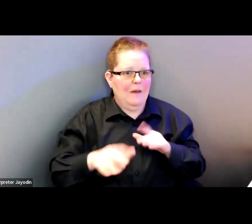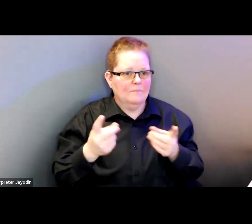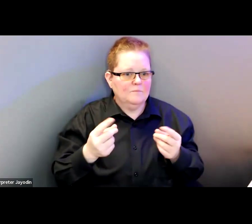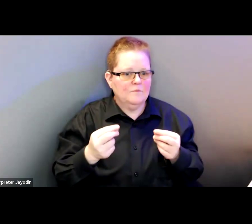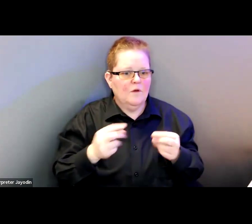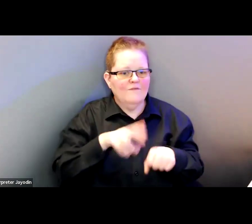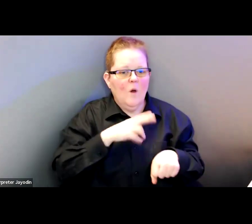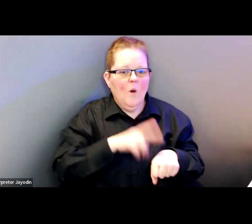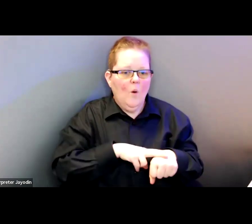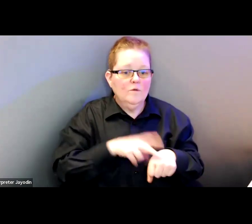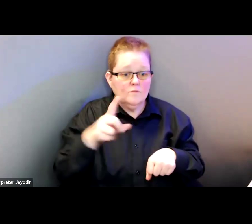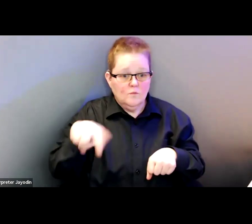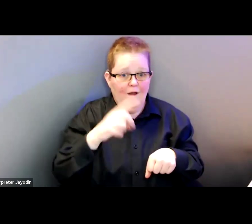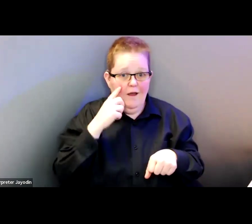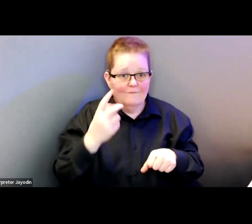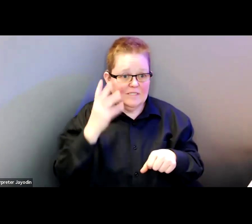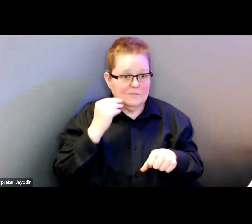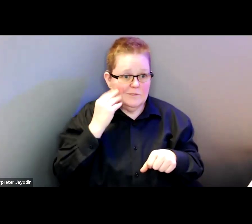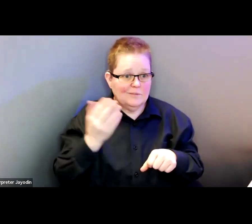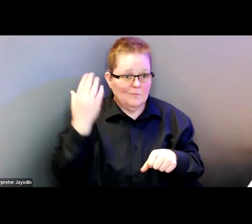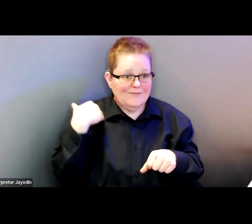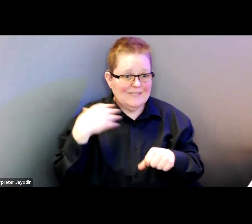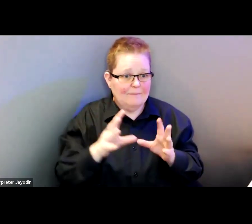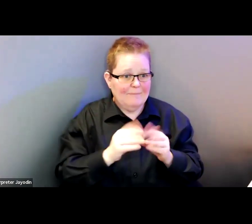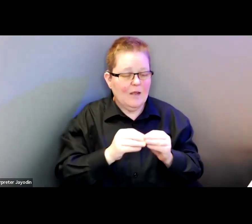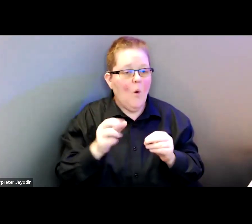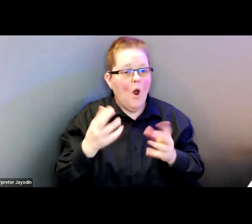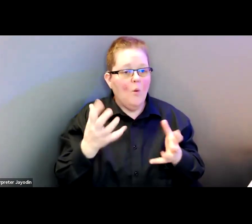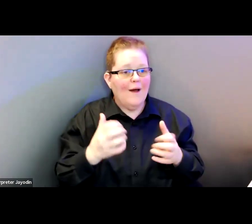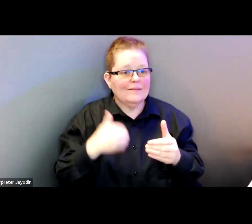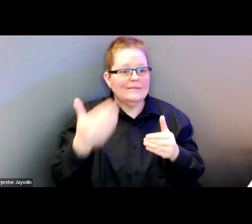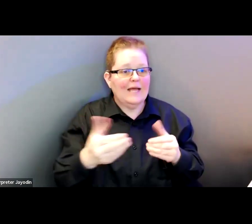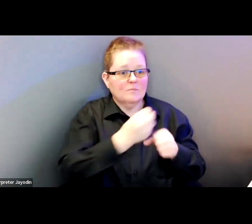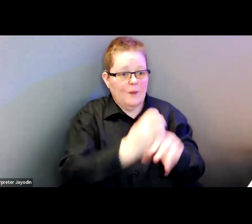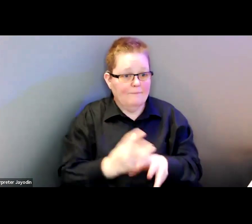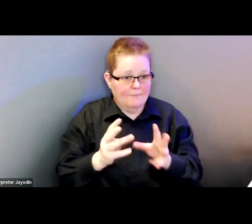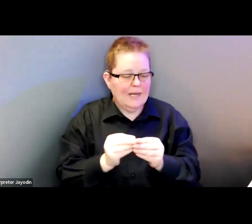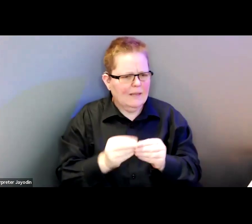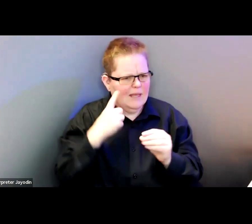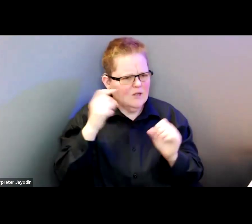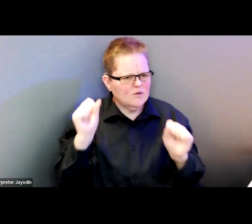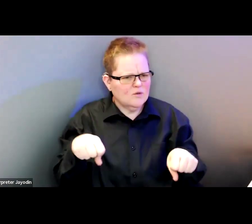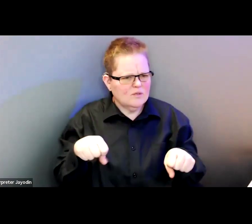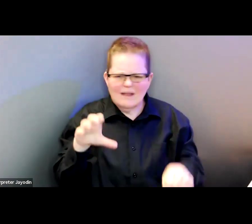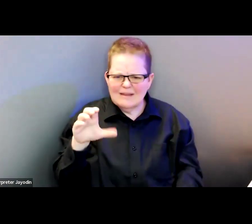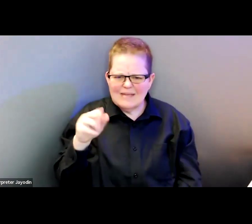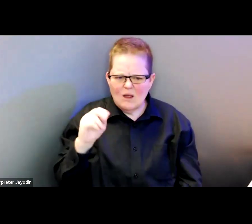attended the prior meeting or wish to attend this preparatory meeting, I think should be able to do so. Carol, can I impose on you